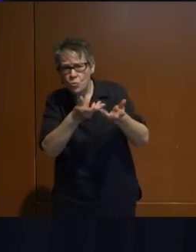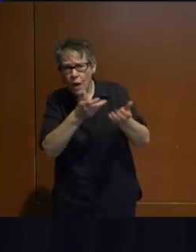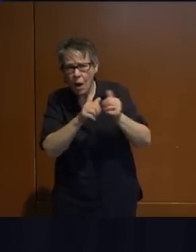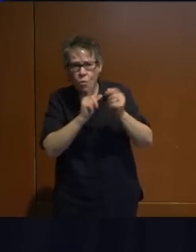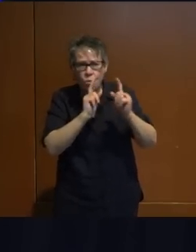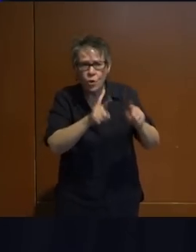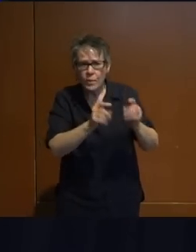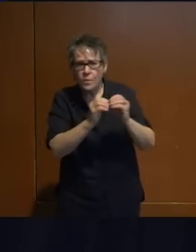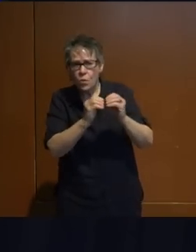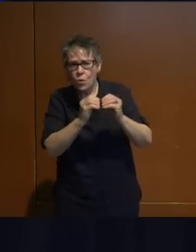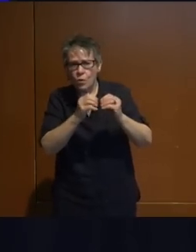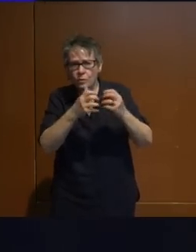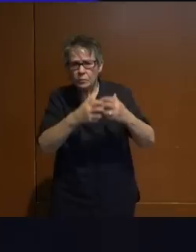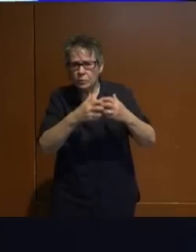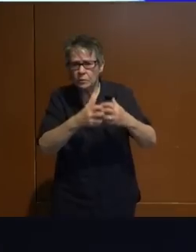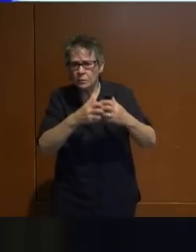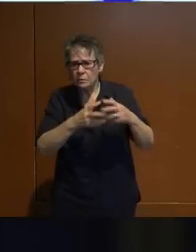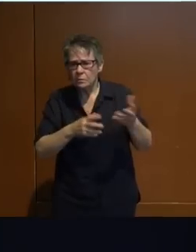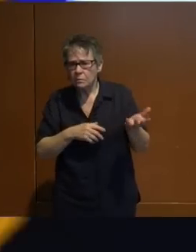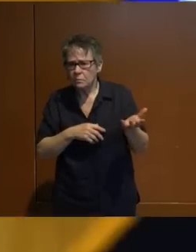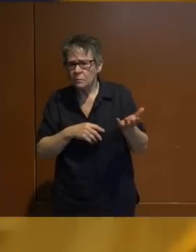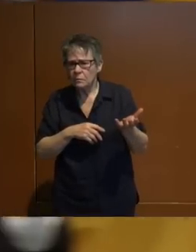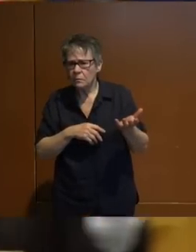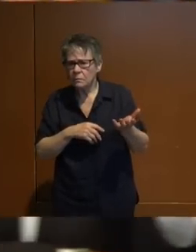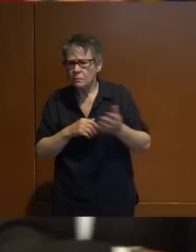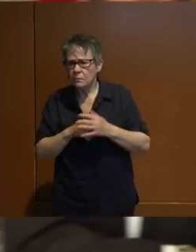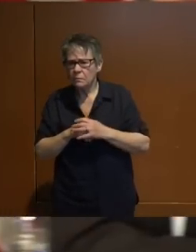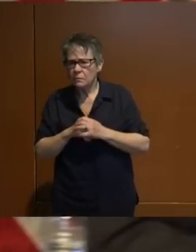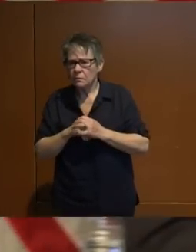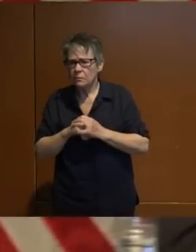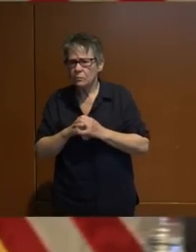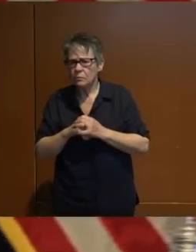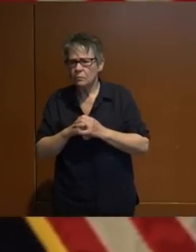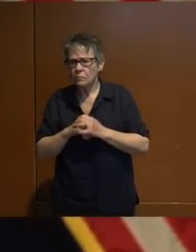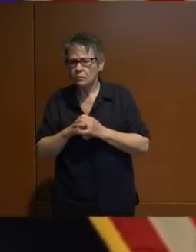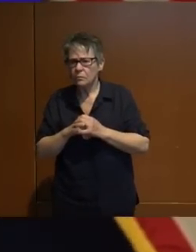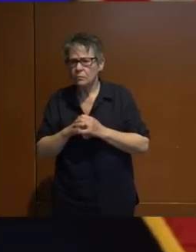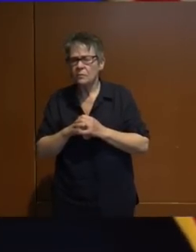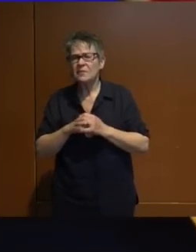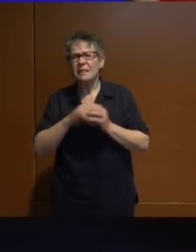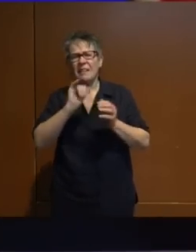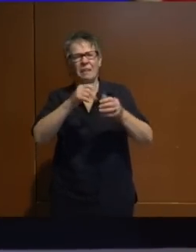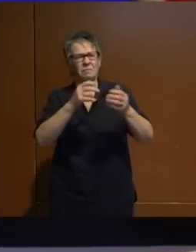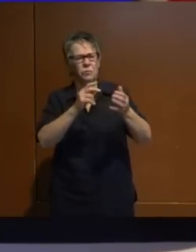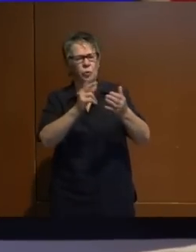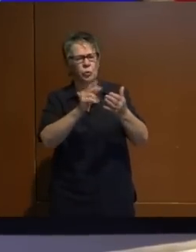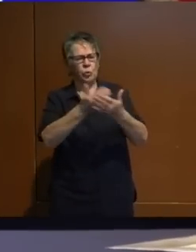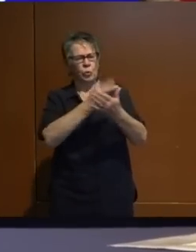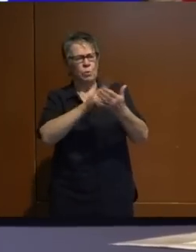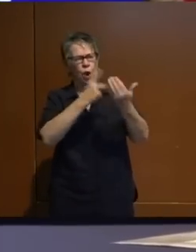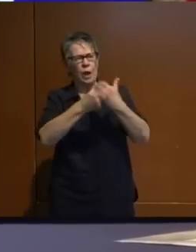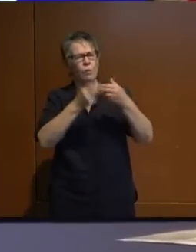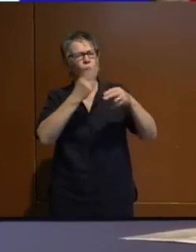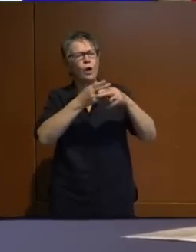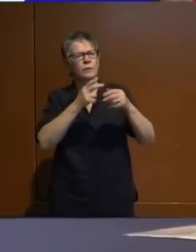discussed today, Gov. So again, we're trying to buy them as well on the open market. Judy, do you want to talk about efficaciousness